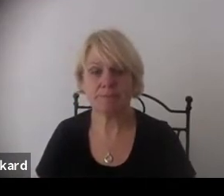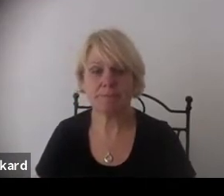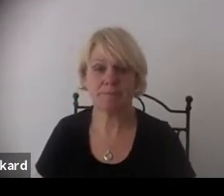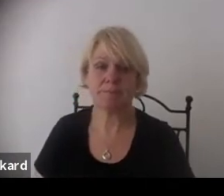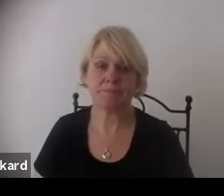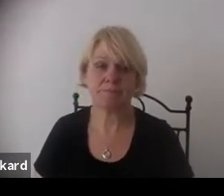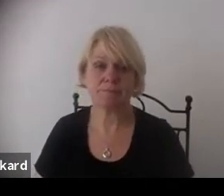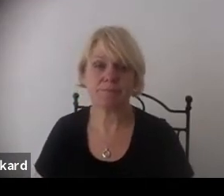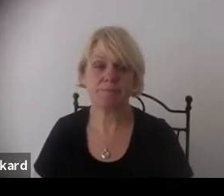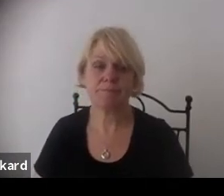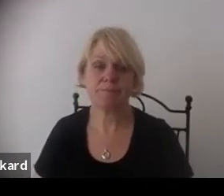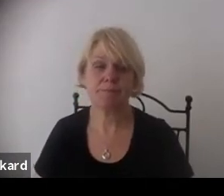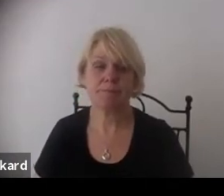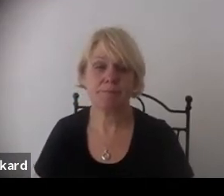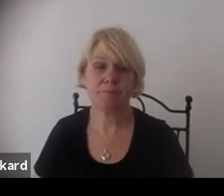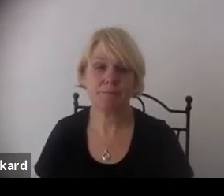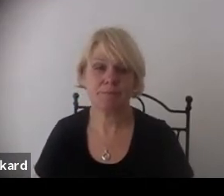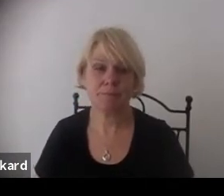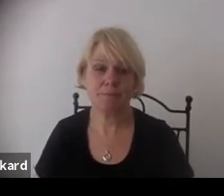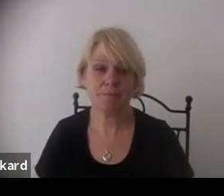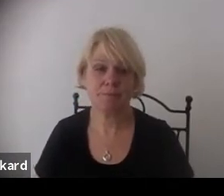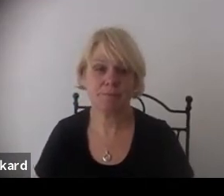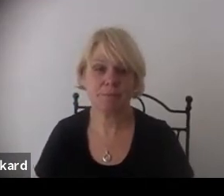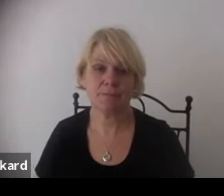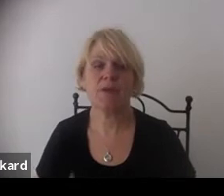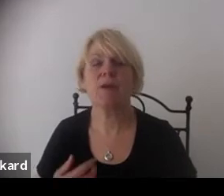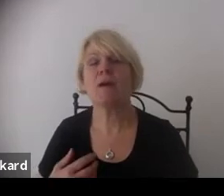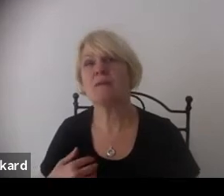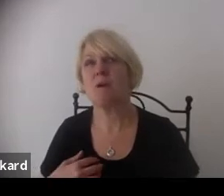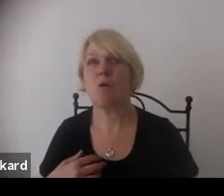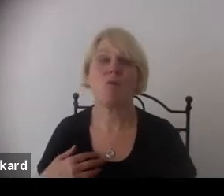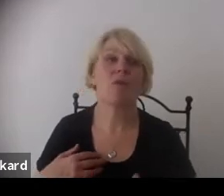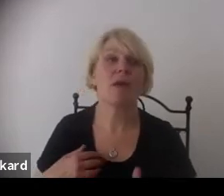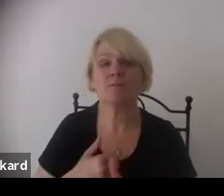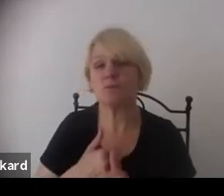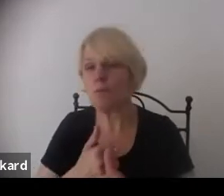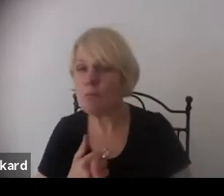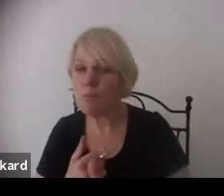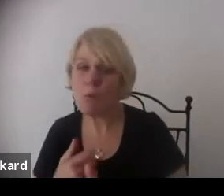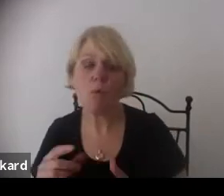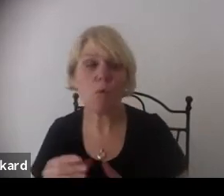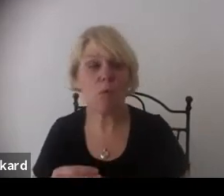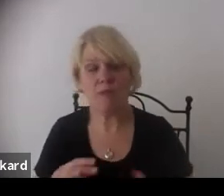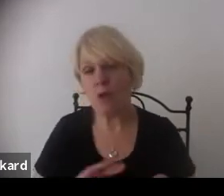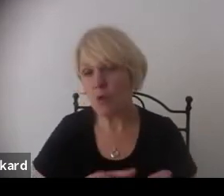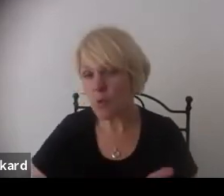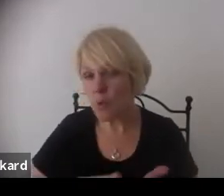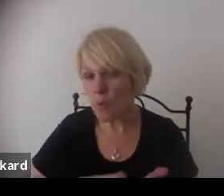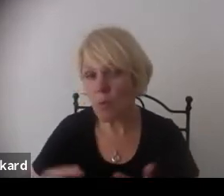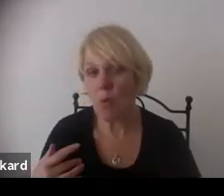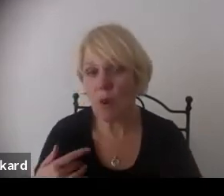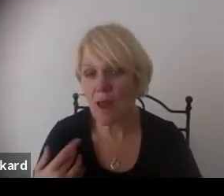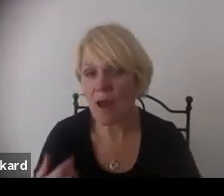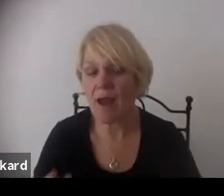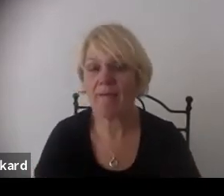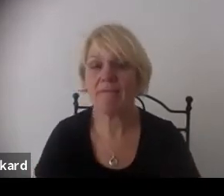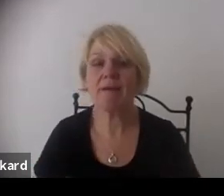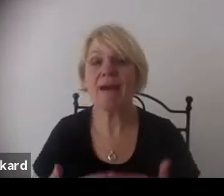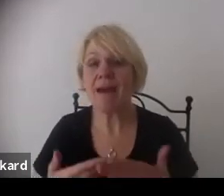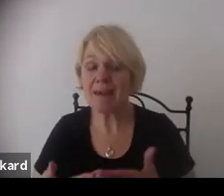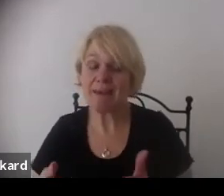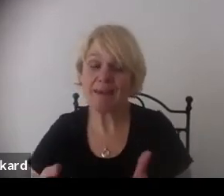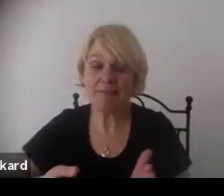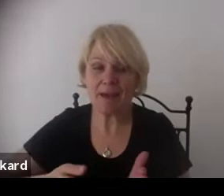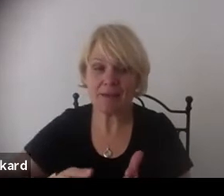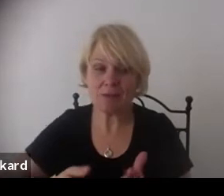normal everyday lives, and provide extra support where that's needed. But we work very closely with our colleagues in